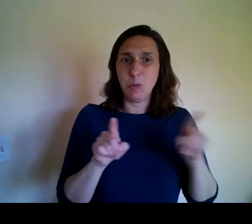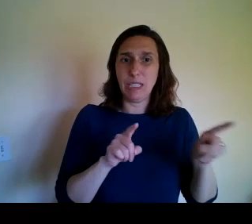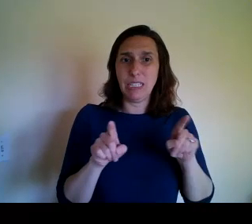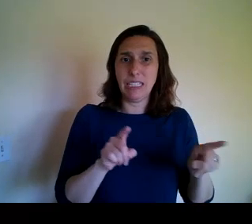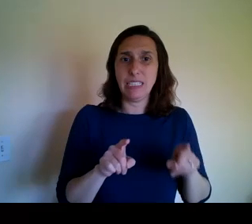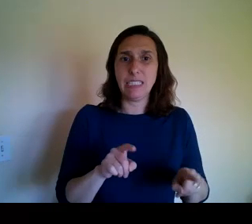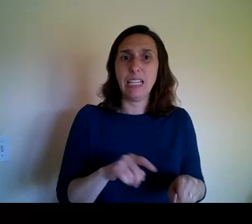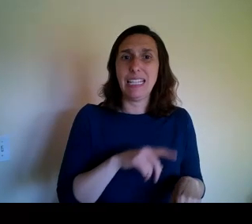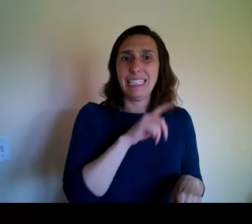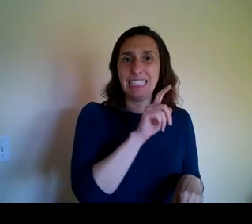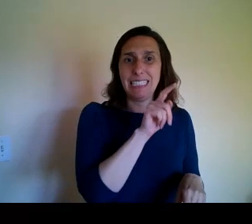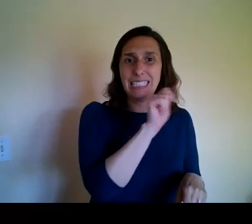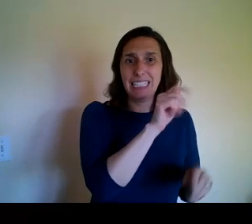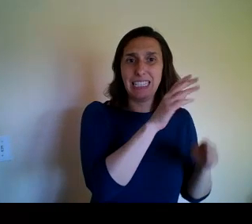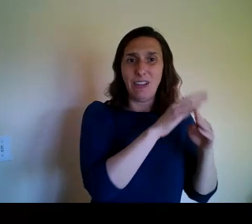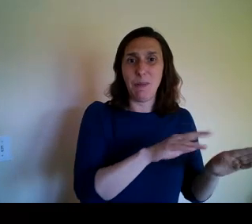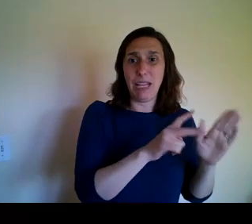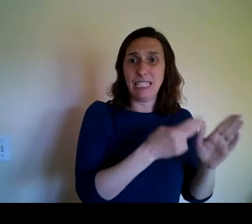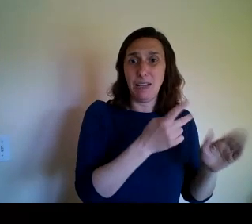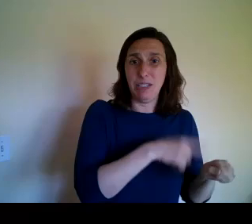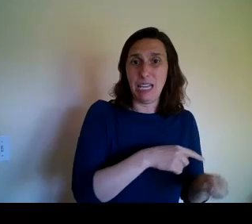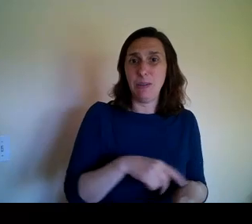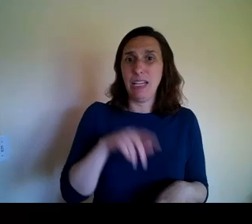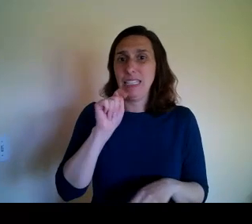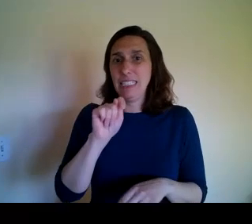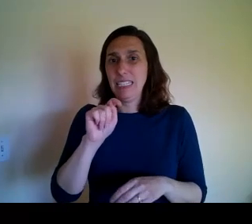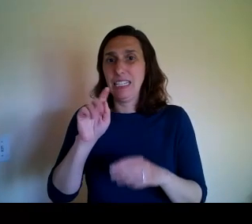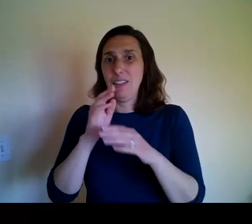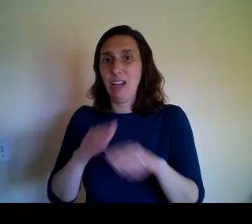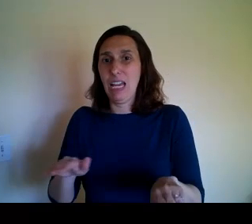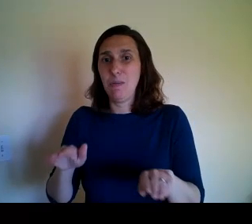by the doubling time and t divided by the halving time is the sign.